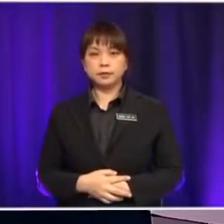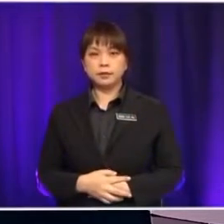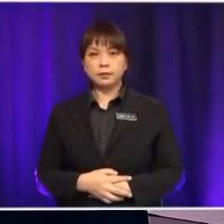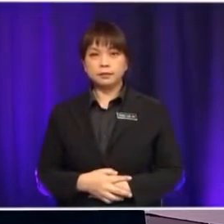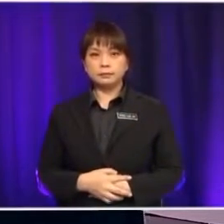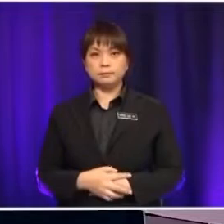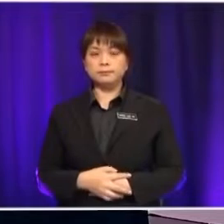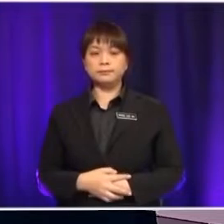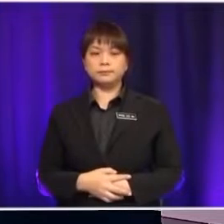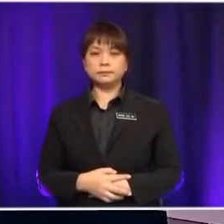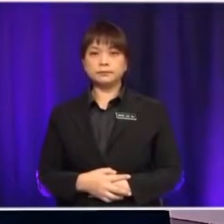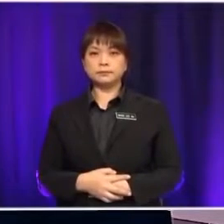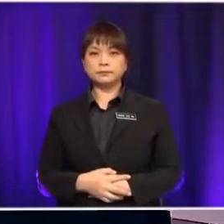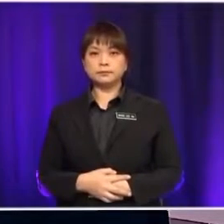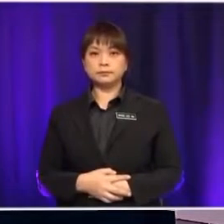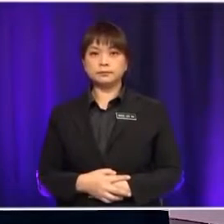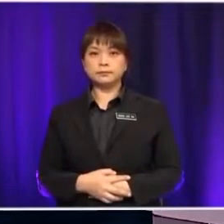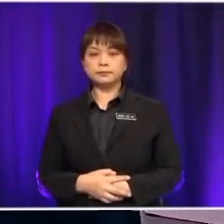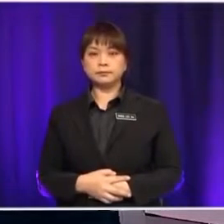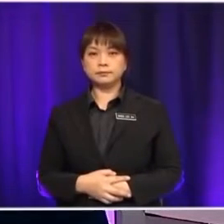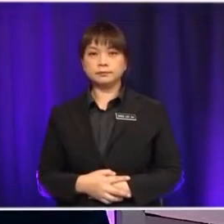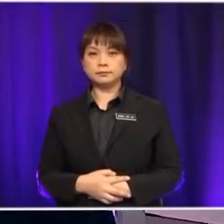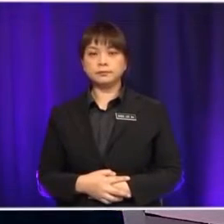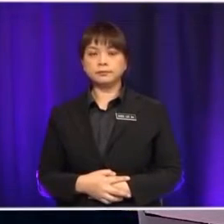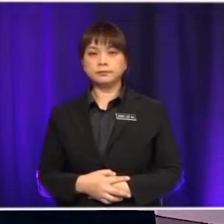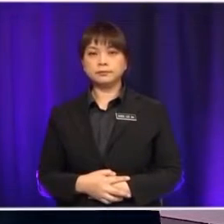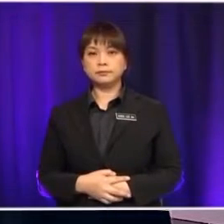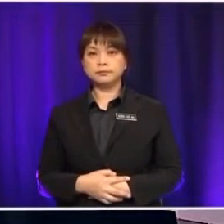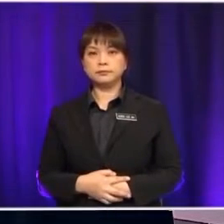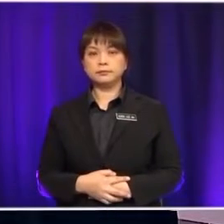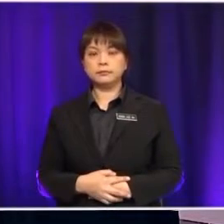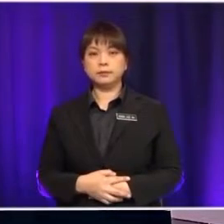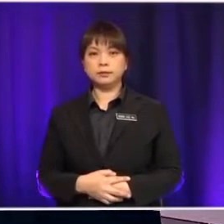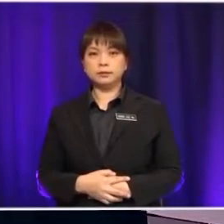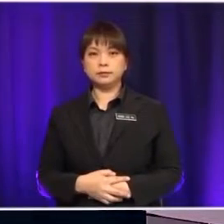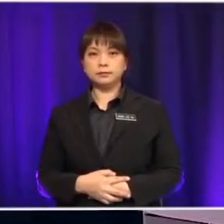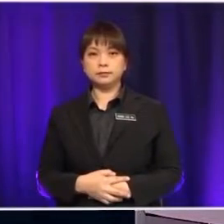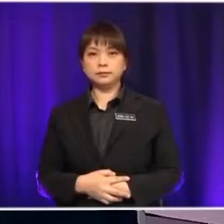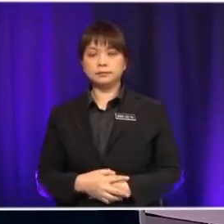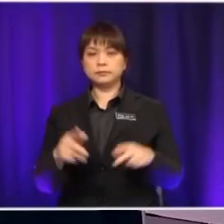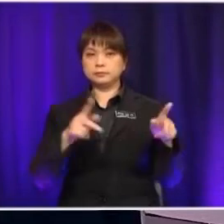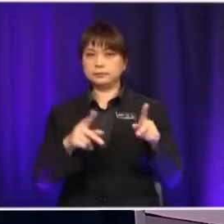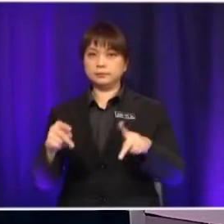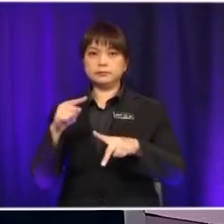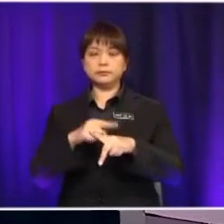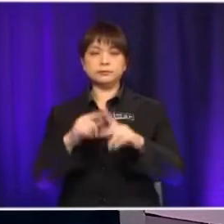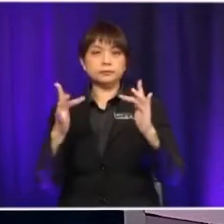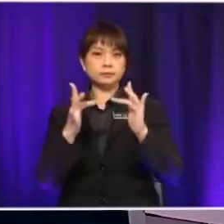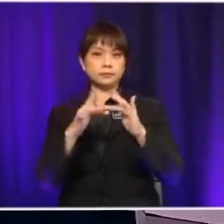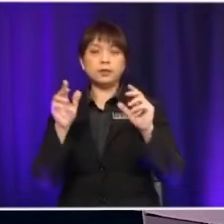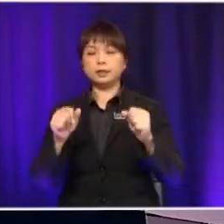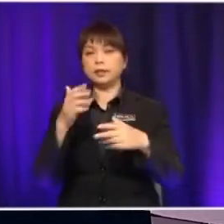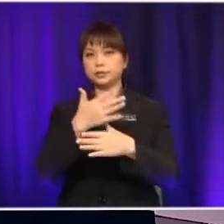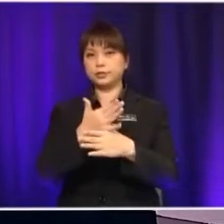like my pupils here in the meet, all right, to share their ideas with us. Okay, what have they